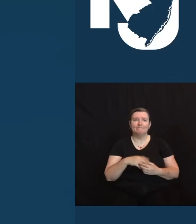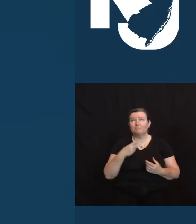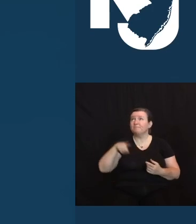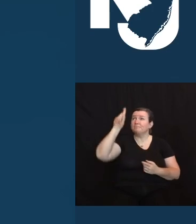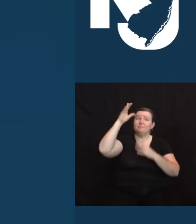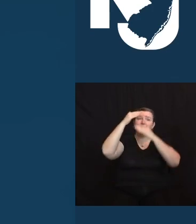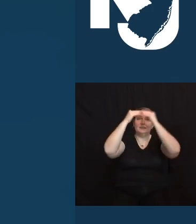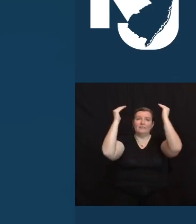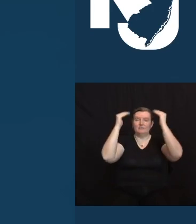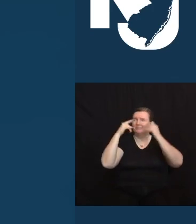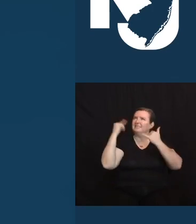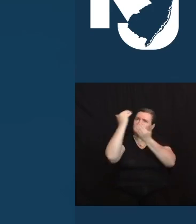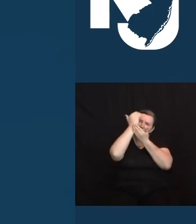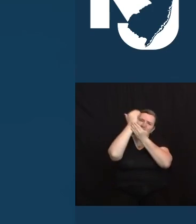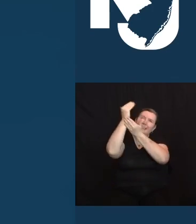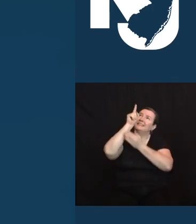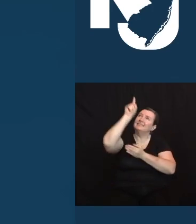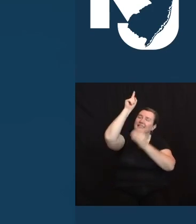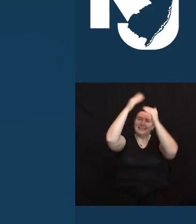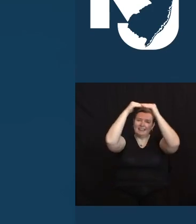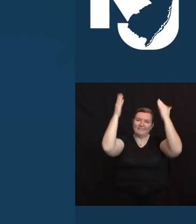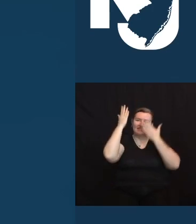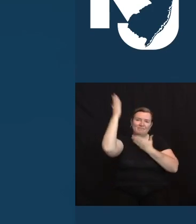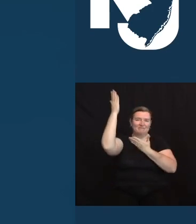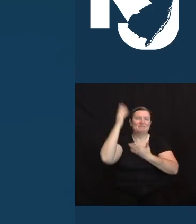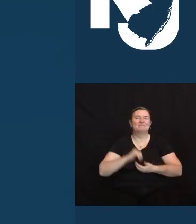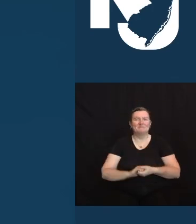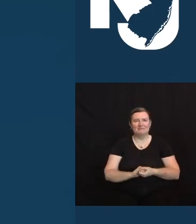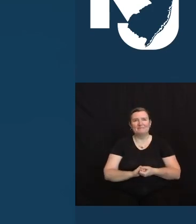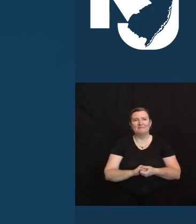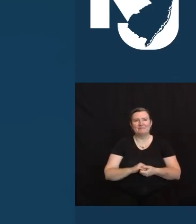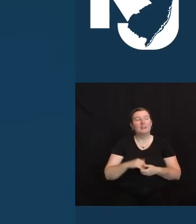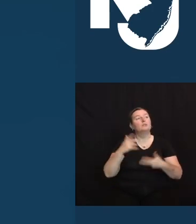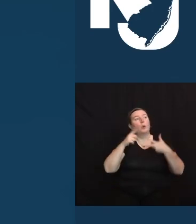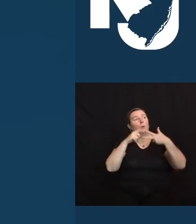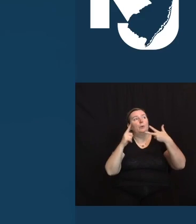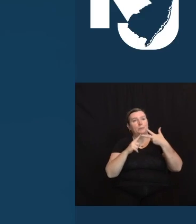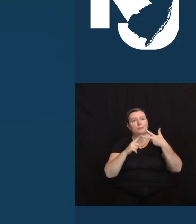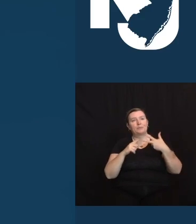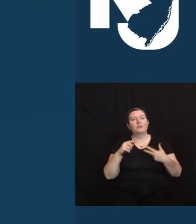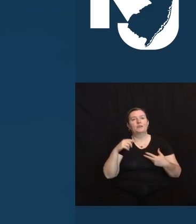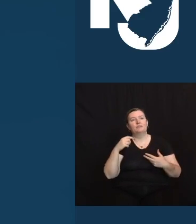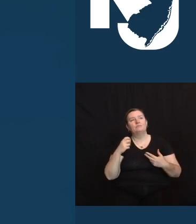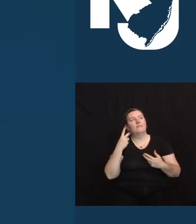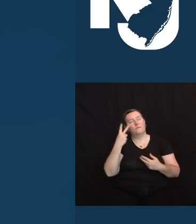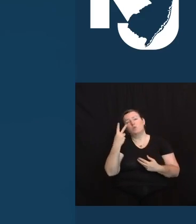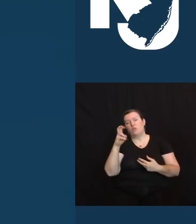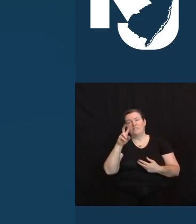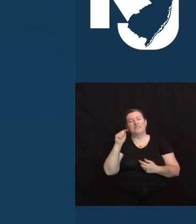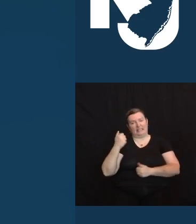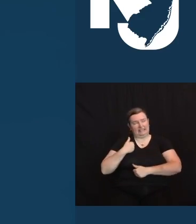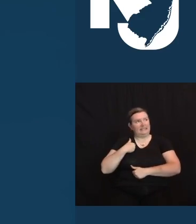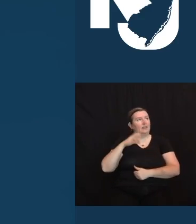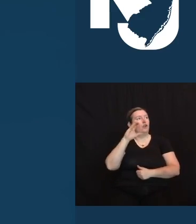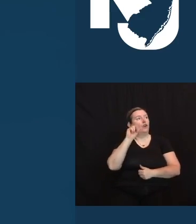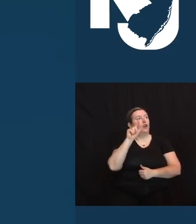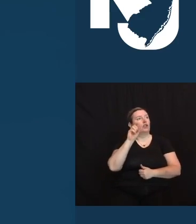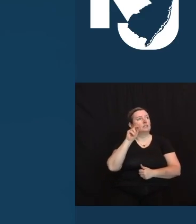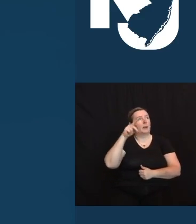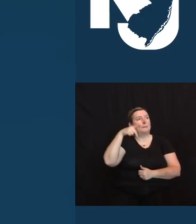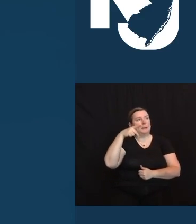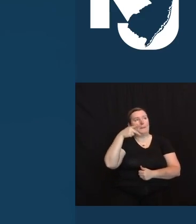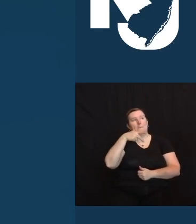man. Finally today, we remember another of our World War II veterans, Carlton P. Penn